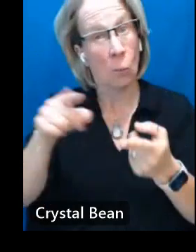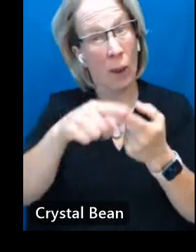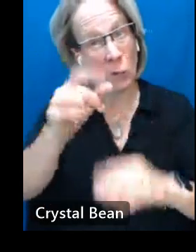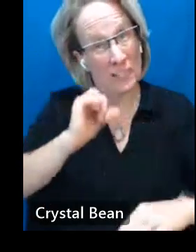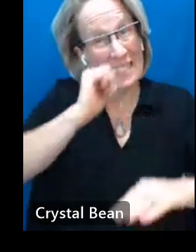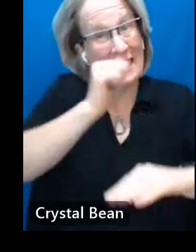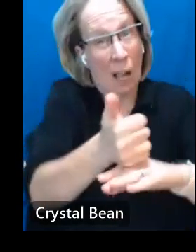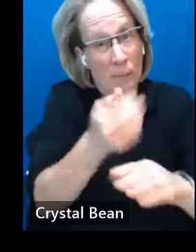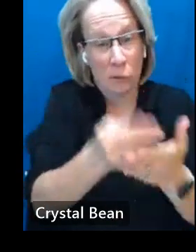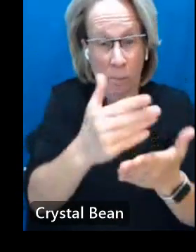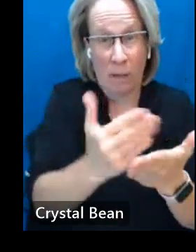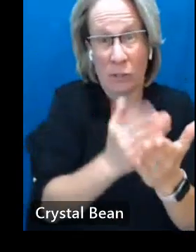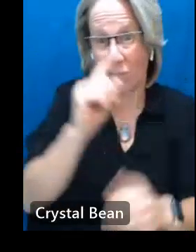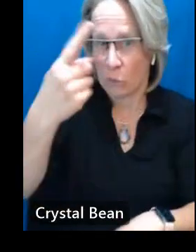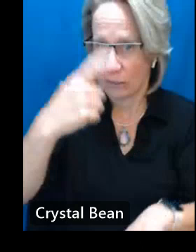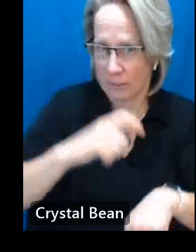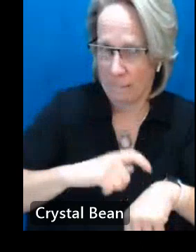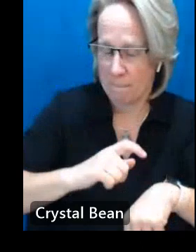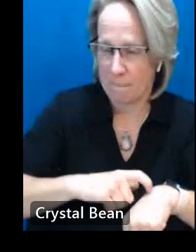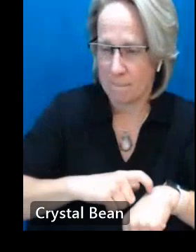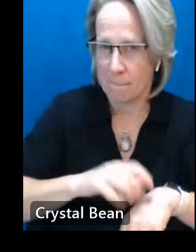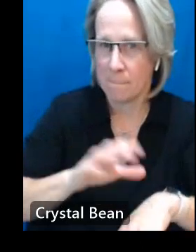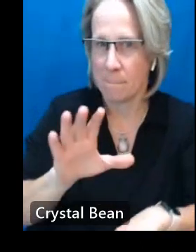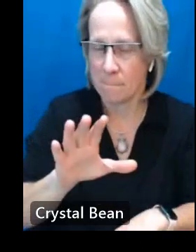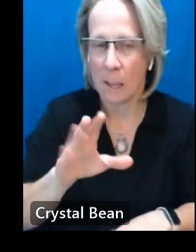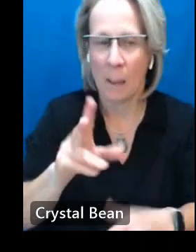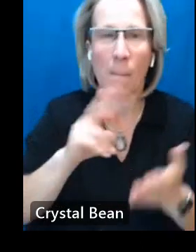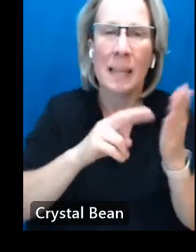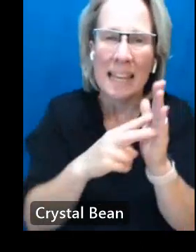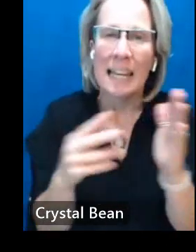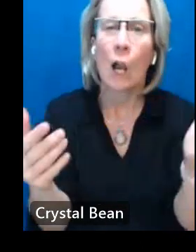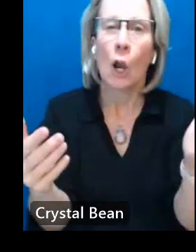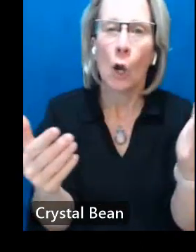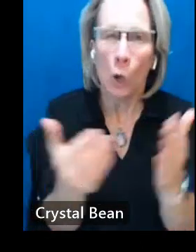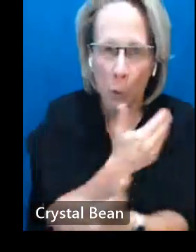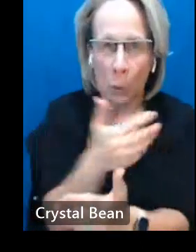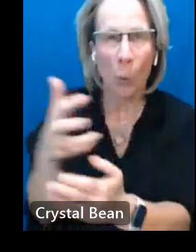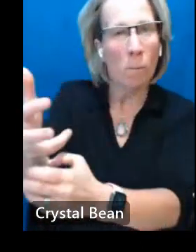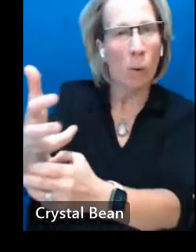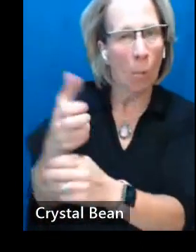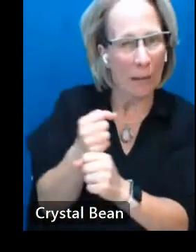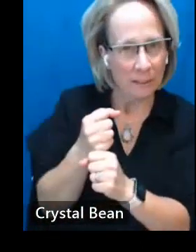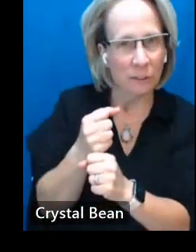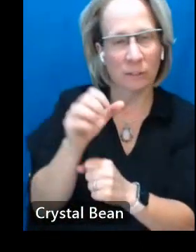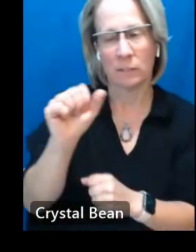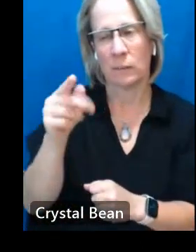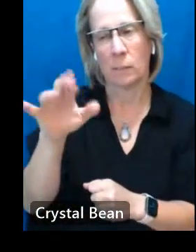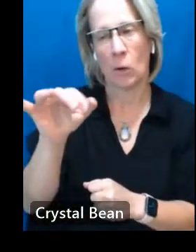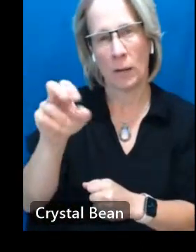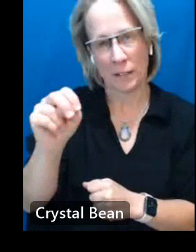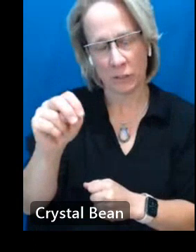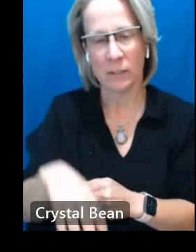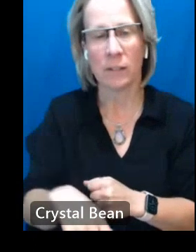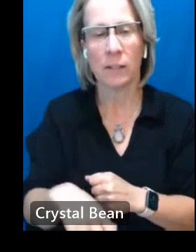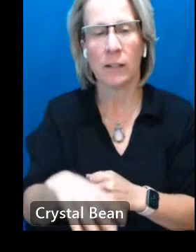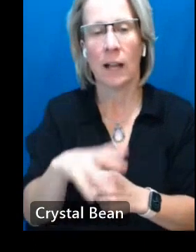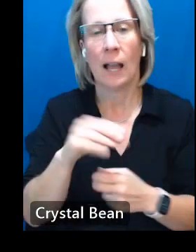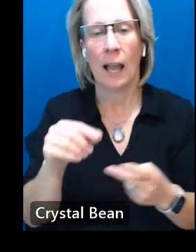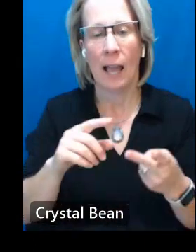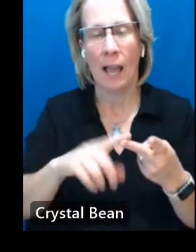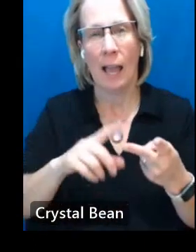time. So in other words, new appropriations. So the OPBUD 3 journals that set up